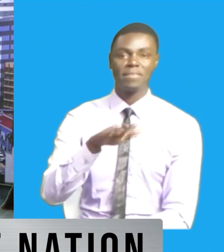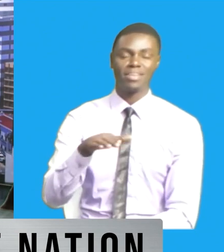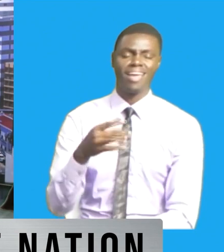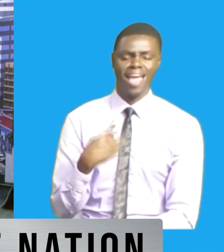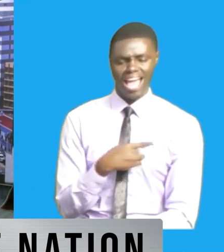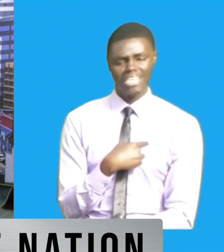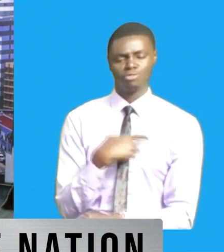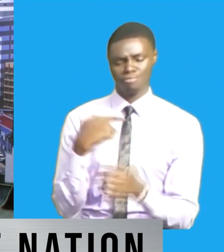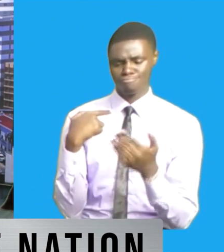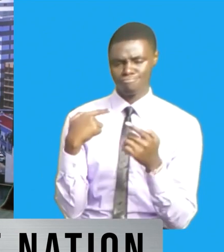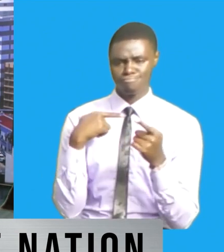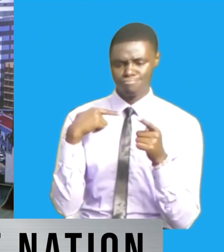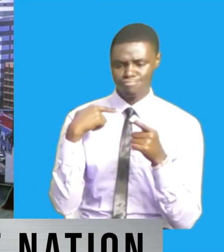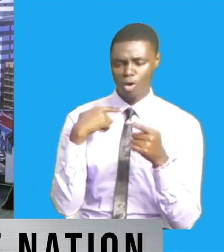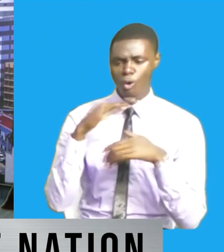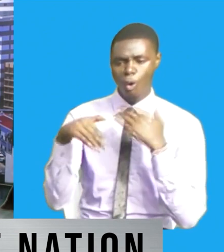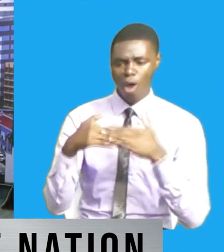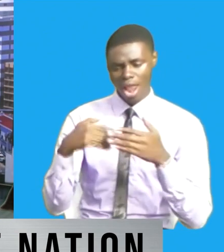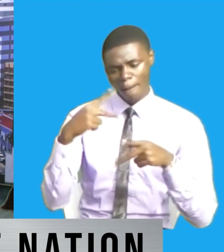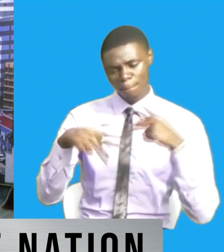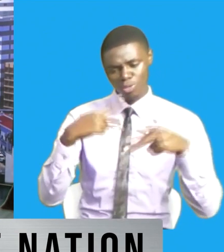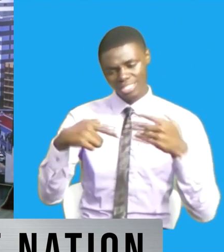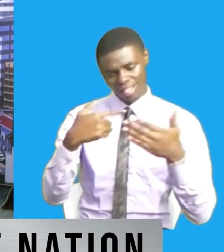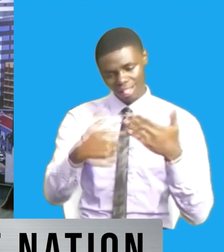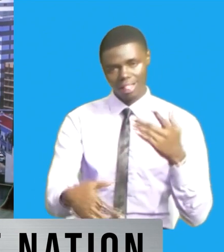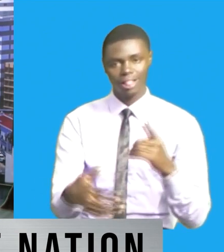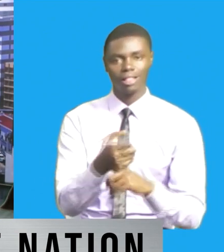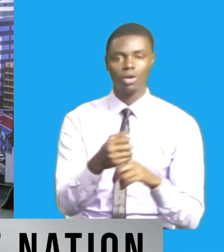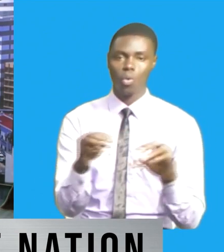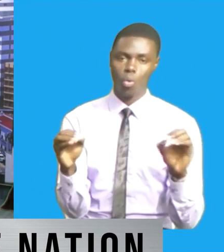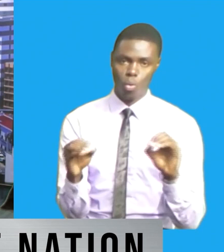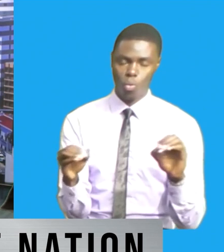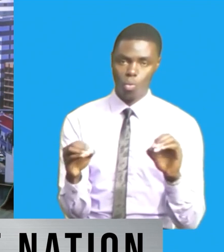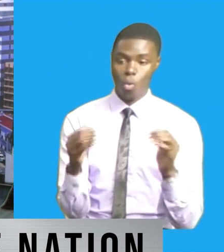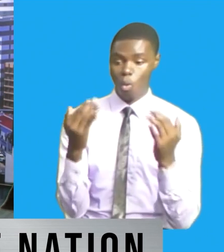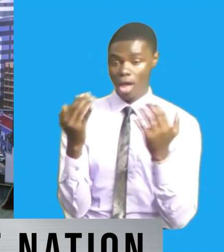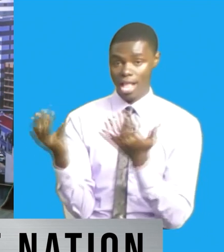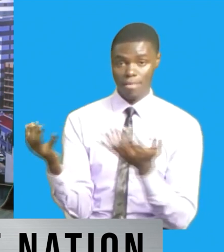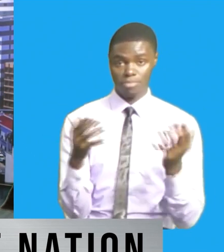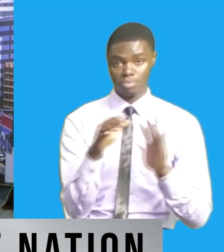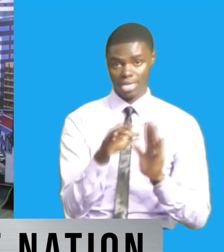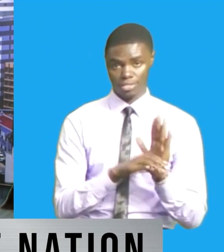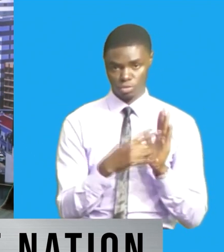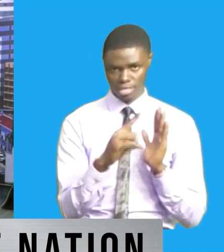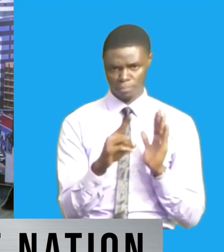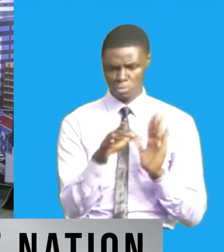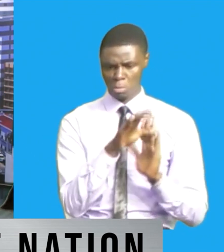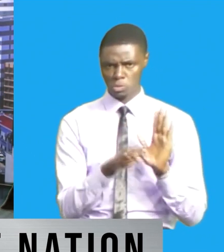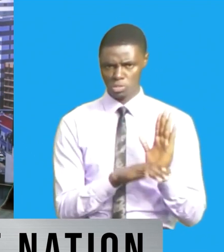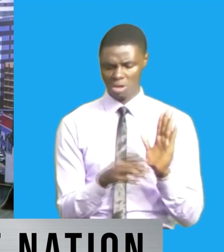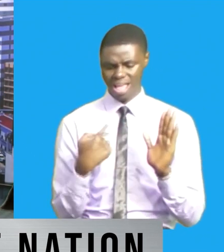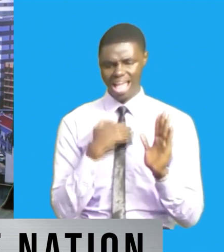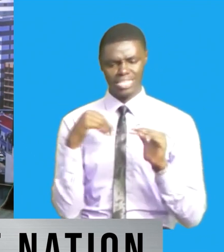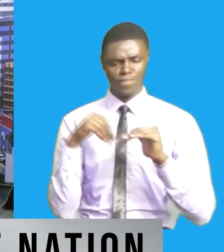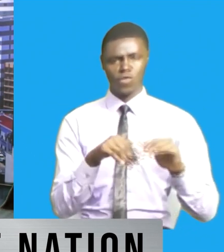really arguing that all those processes have not really borne fruit, because zimeleta katiba ndio. Lakini katiba kwanza sisi ni kama hatufuati